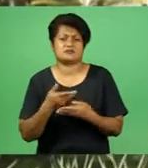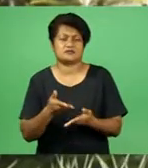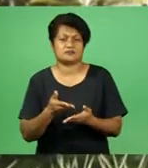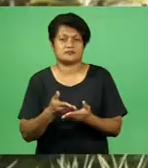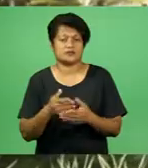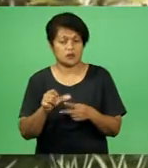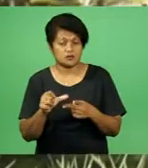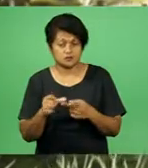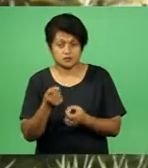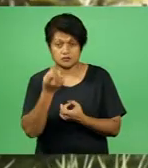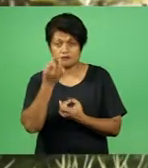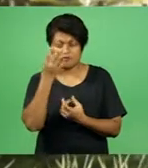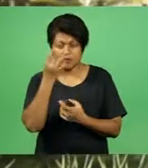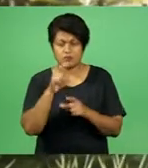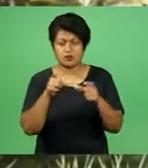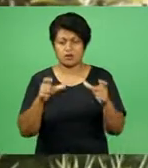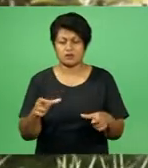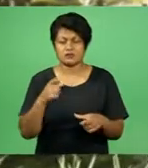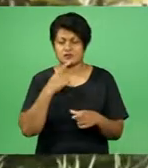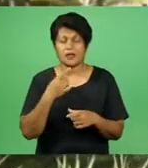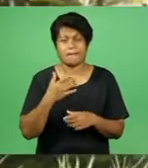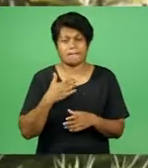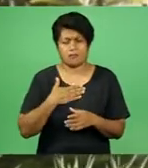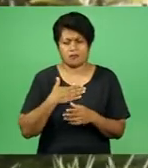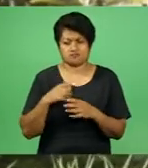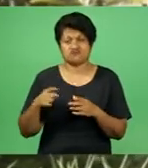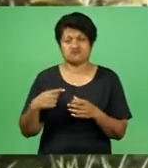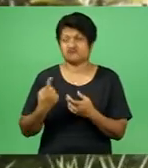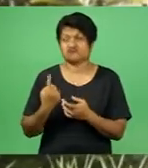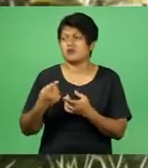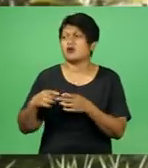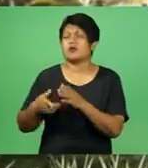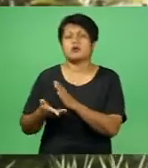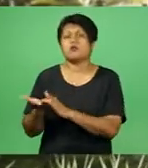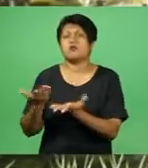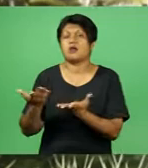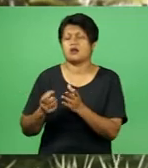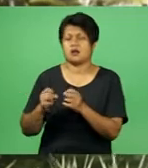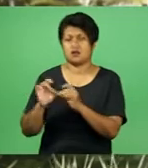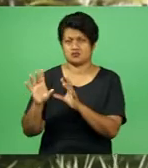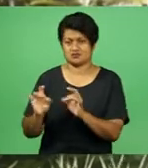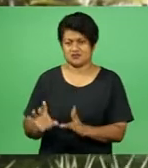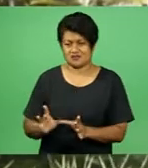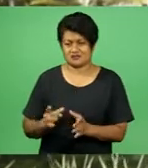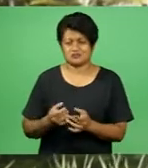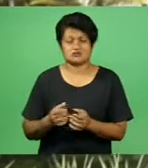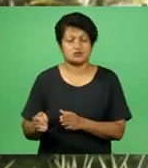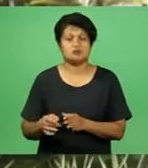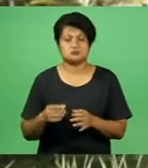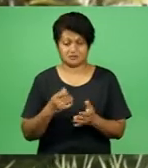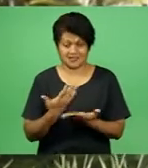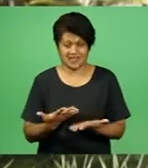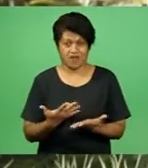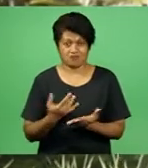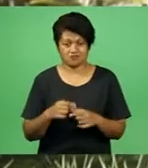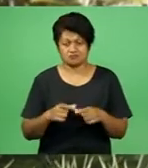also informed the court that his client is in Australia and not planning to come for the trial, which begins in June. The matter has been adjourned to the 10th